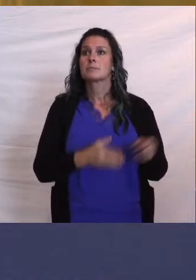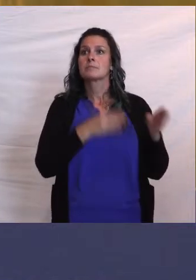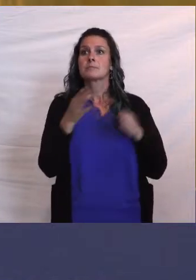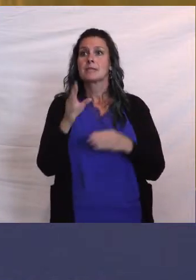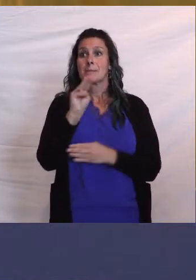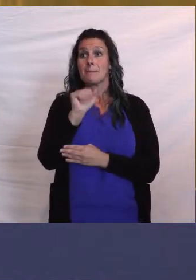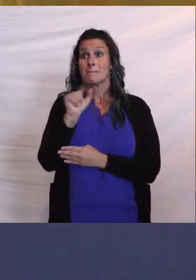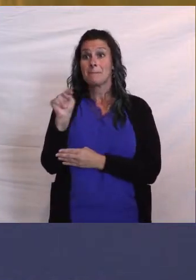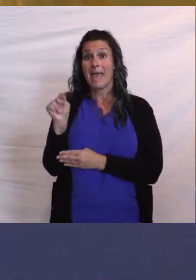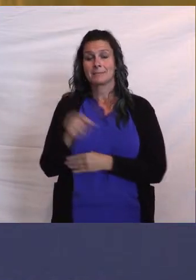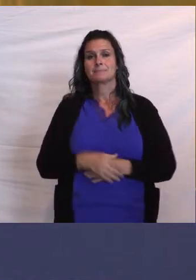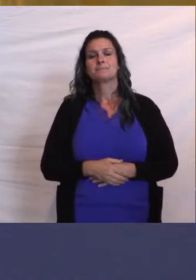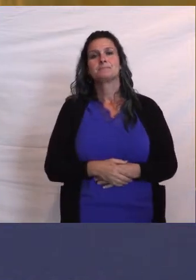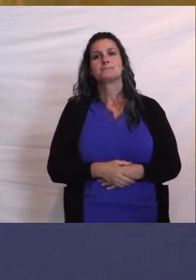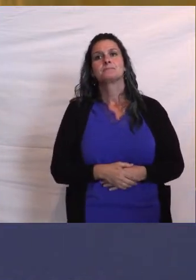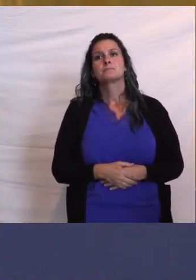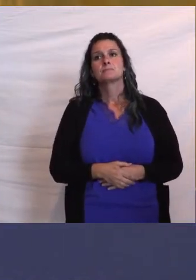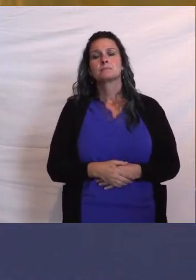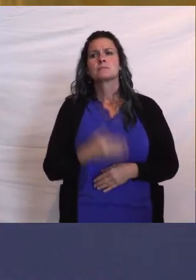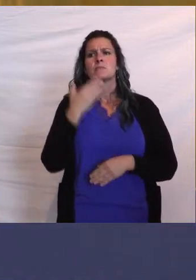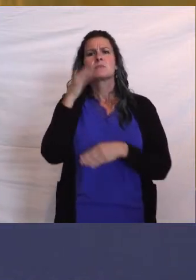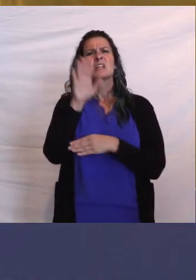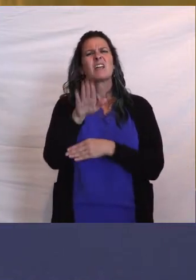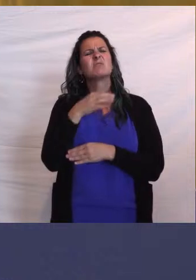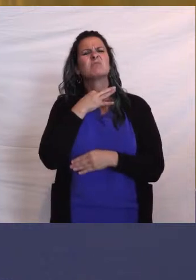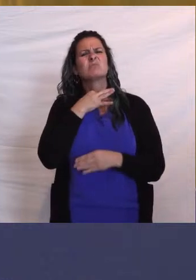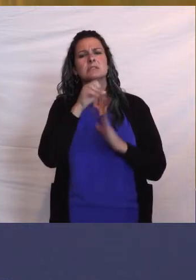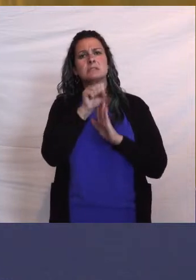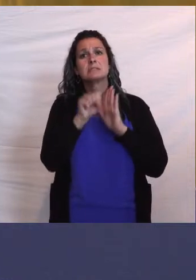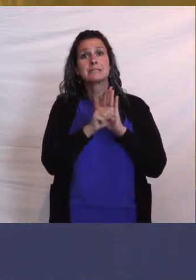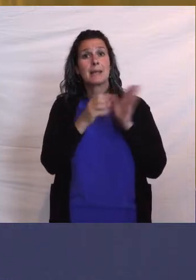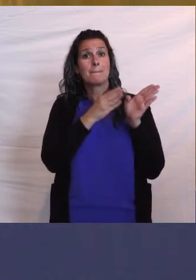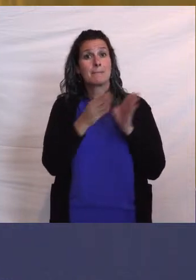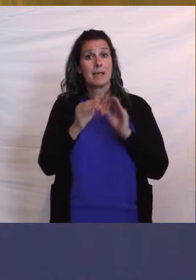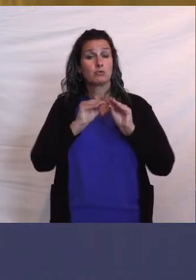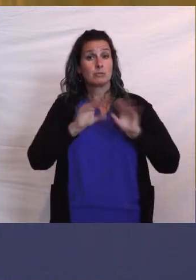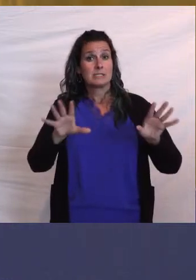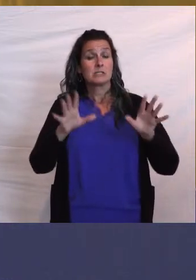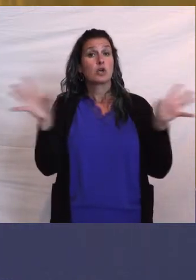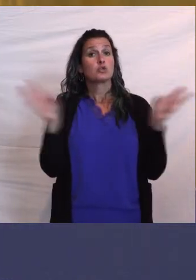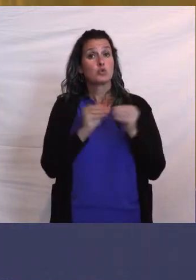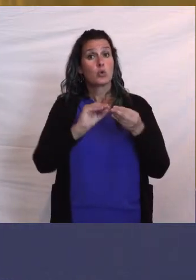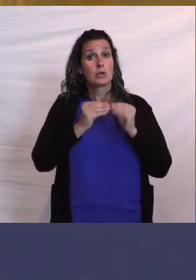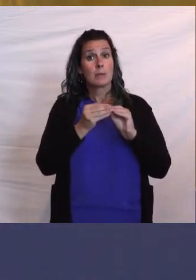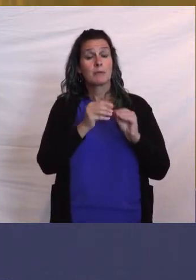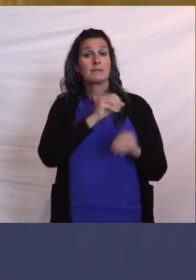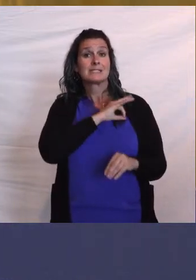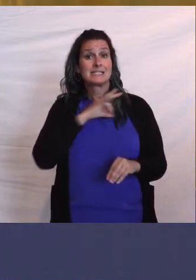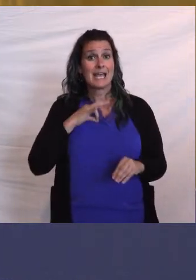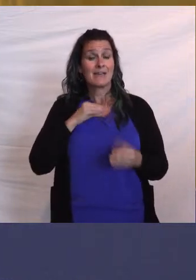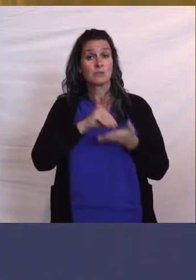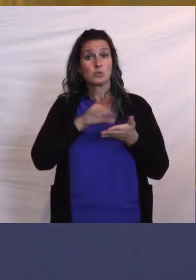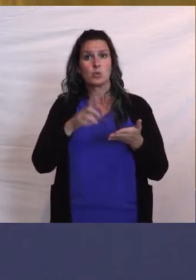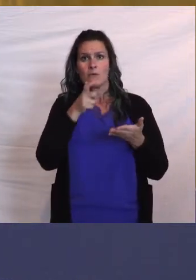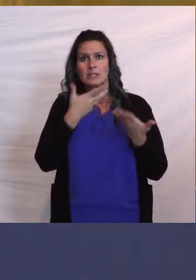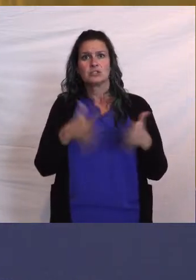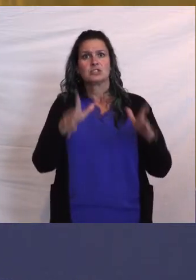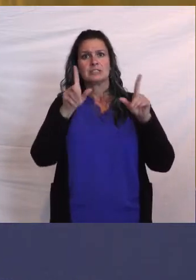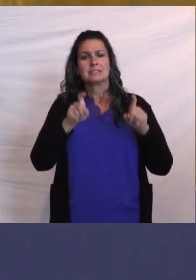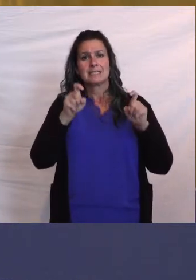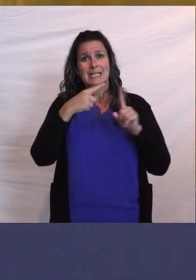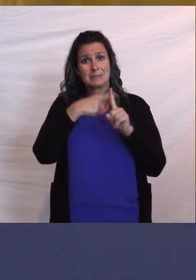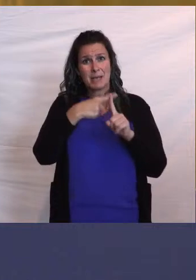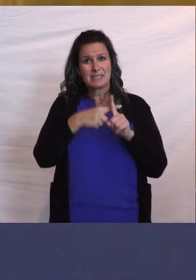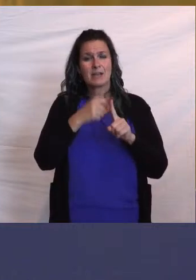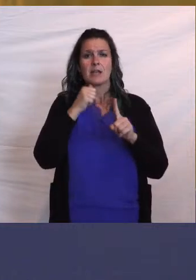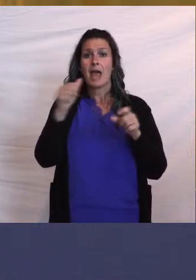Matt, how are you? Good afternoon. Does the state plan to release a total number of students and staff who have been tested positive in schools, not just the